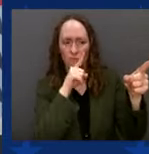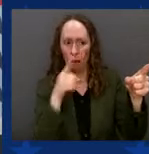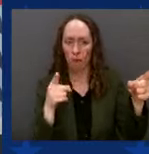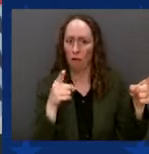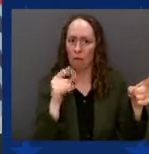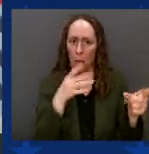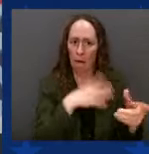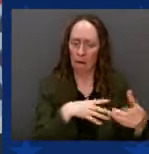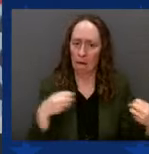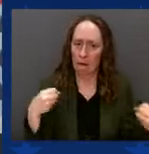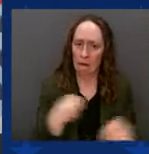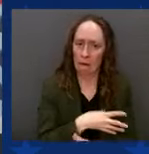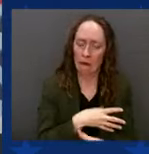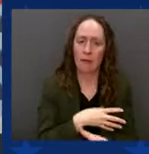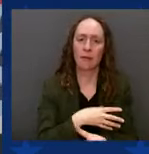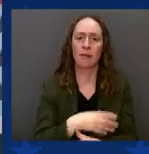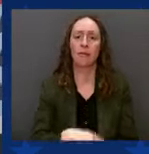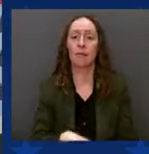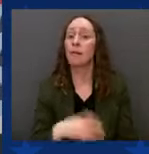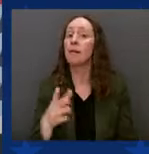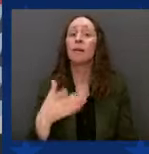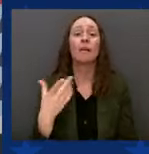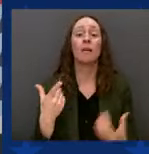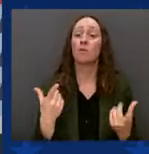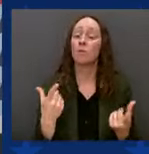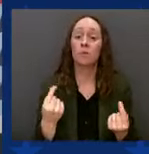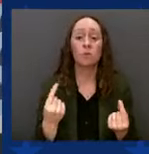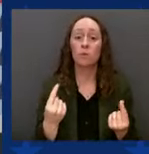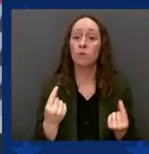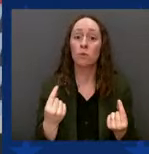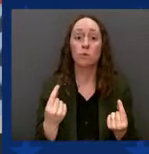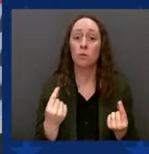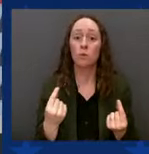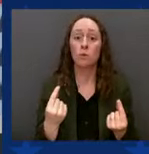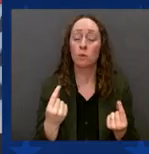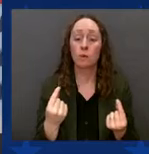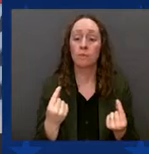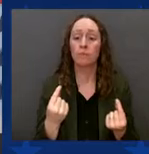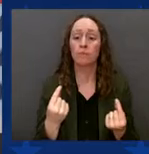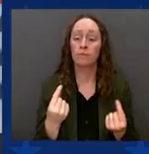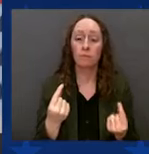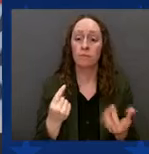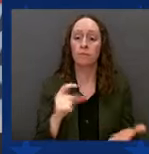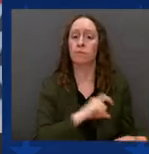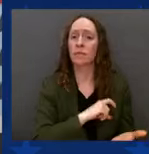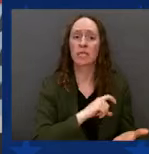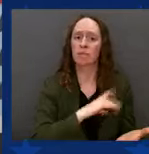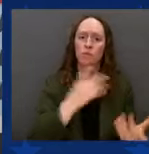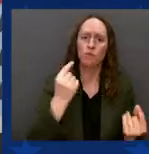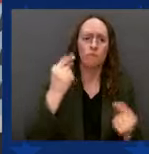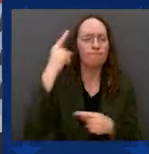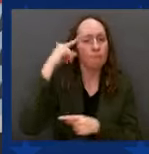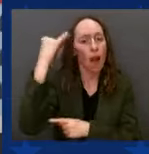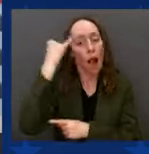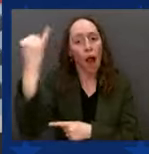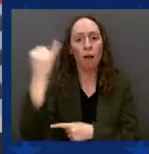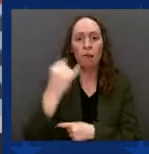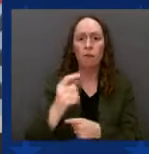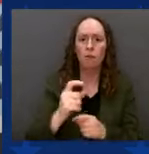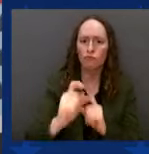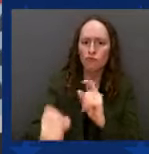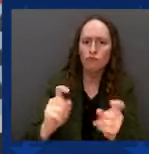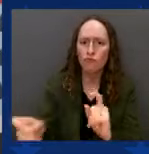they'd never say where they got the information. And guess what? Violent crime dropped because she could pick up the phone and call and say,